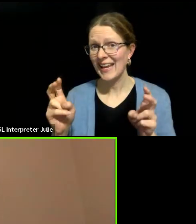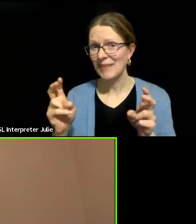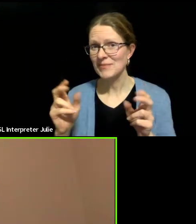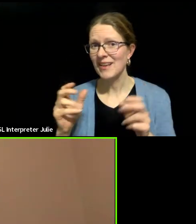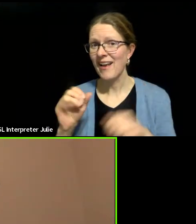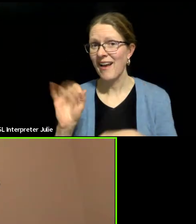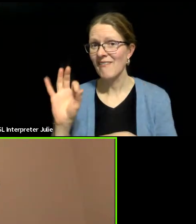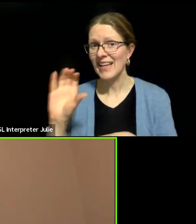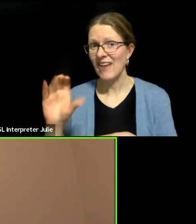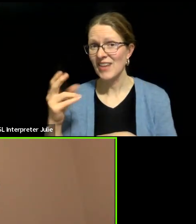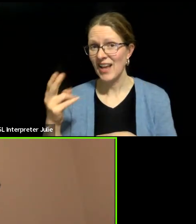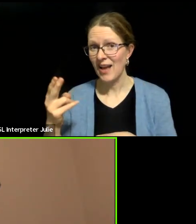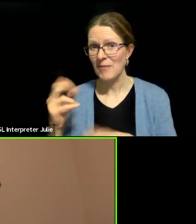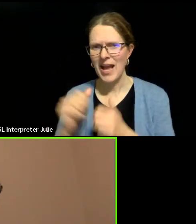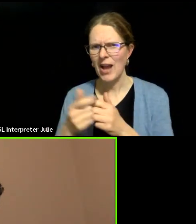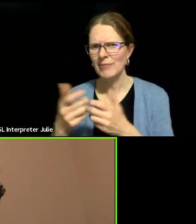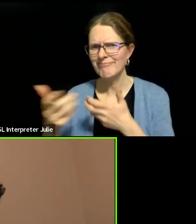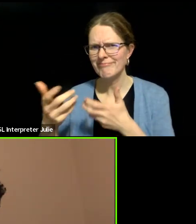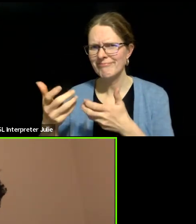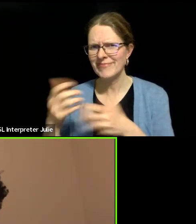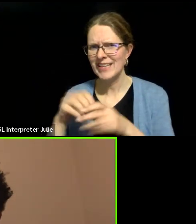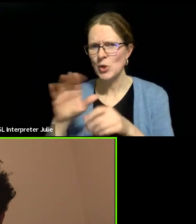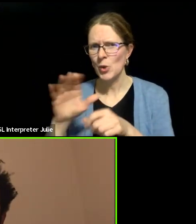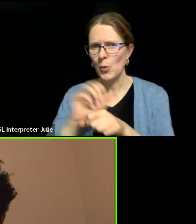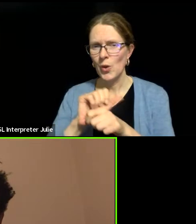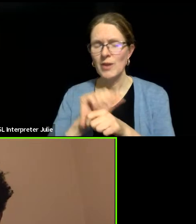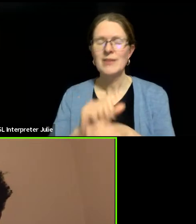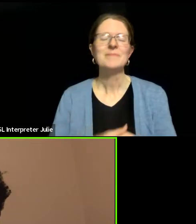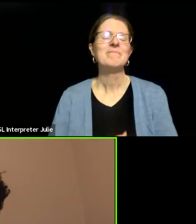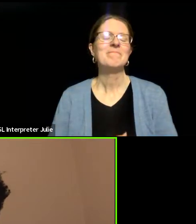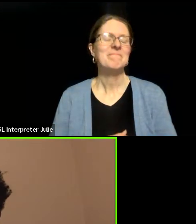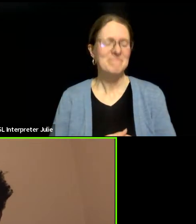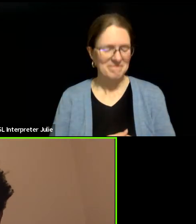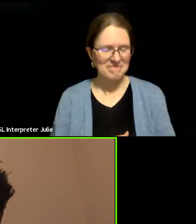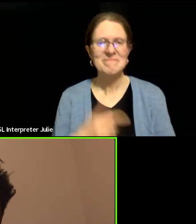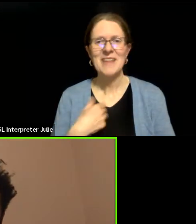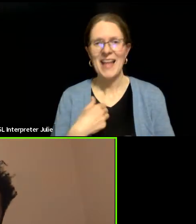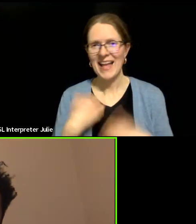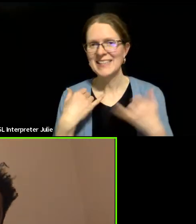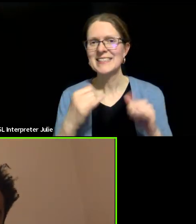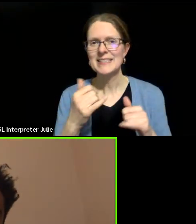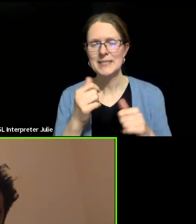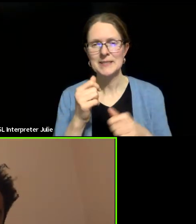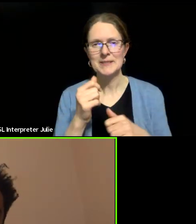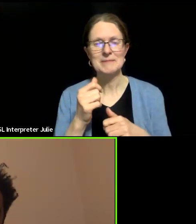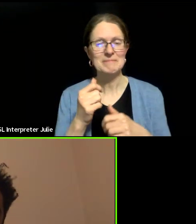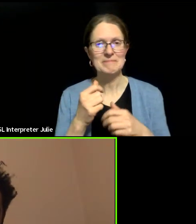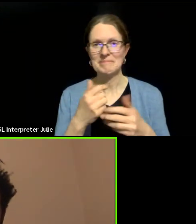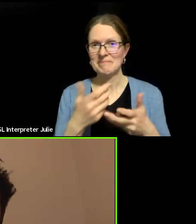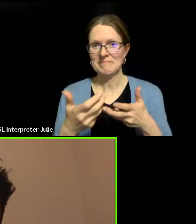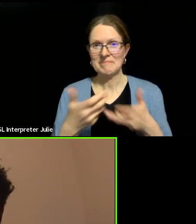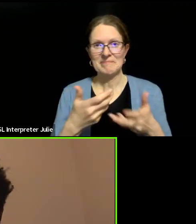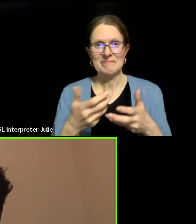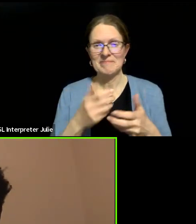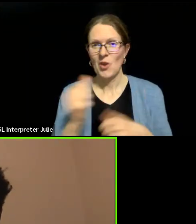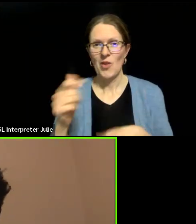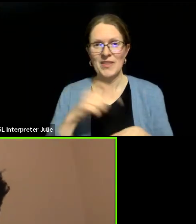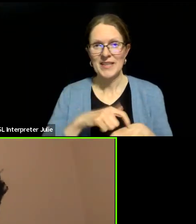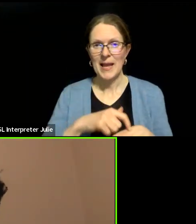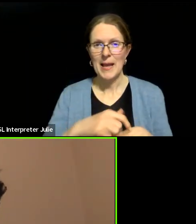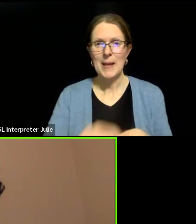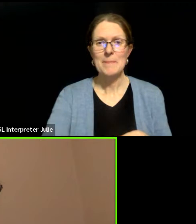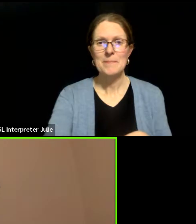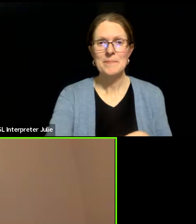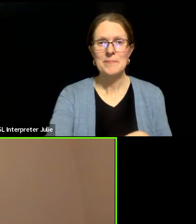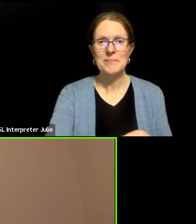still deal with them all the time. I think what's beautiful about the original Calvin and Hobbes is that it